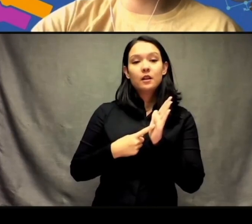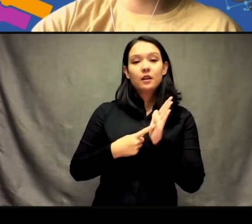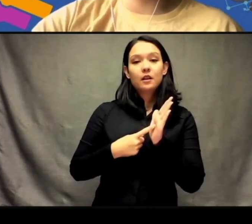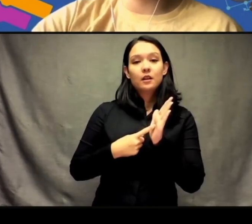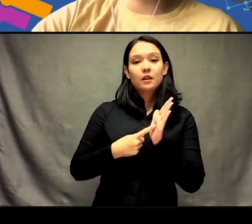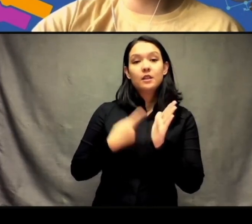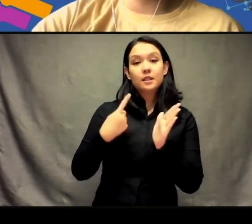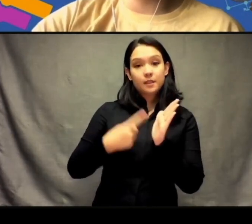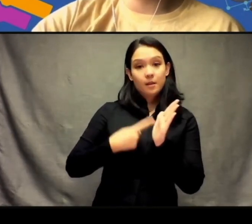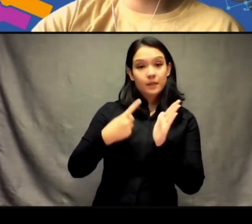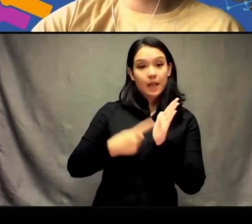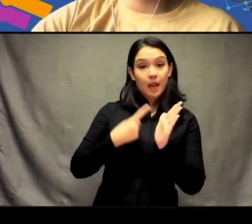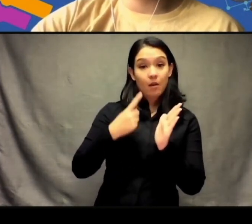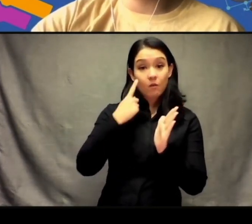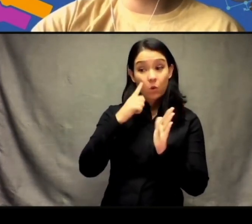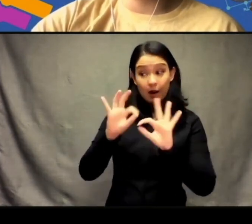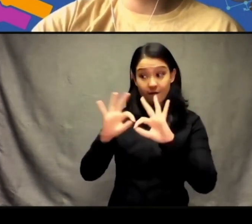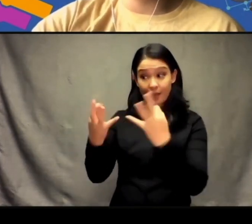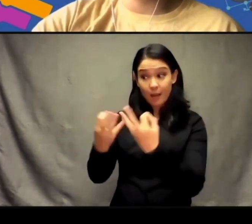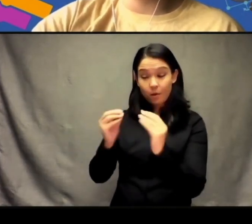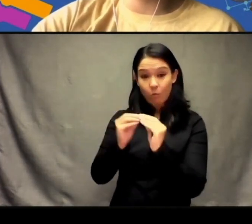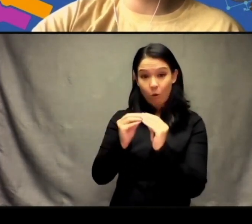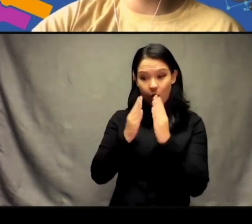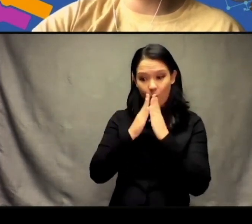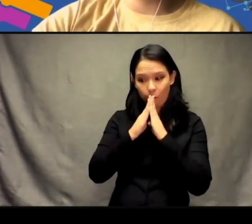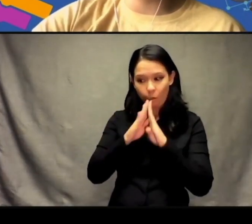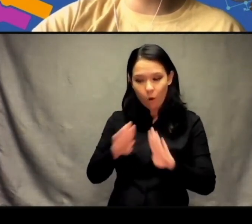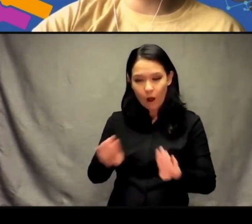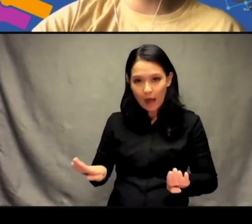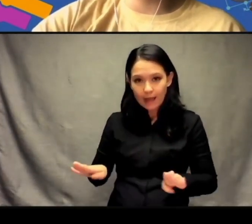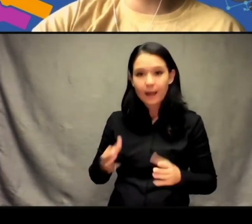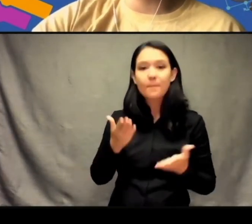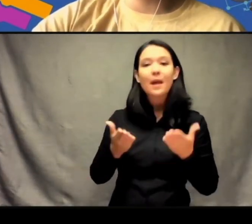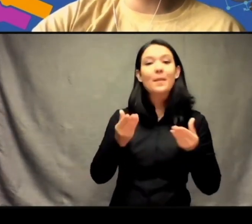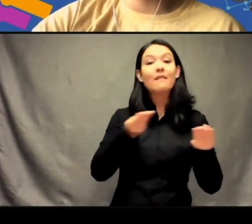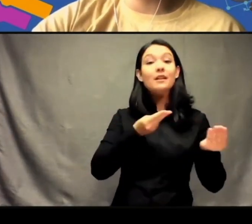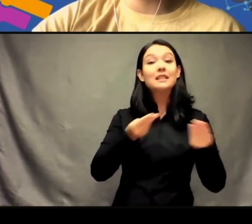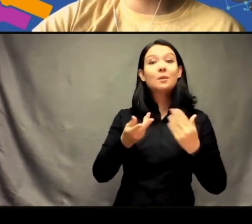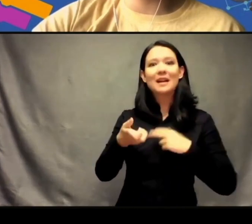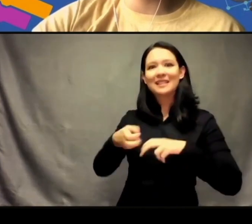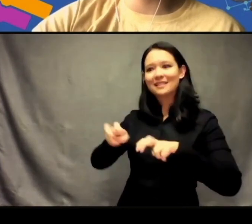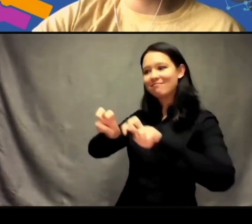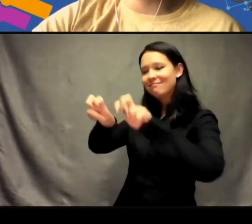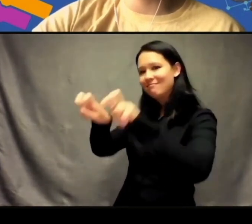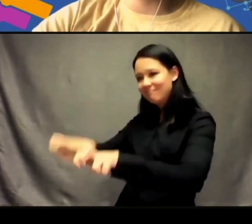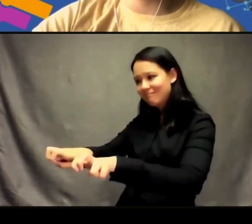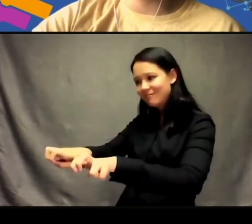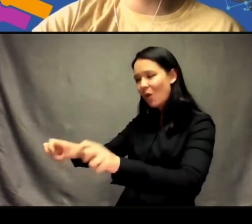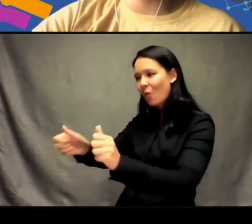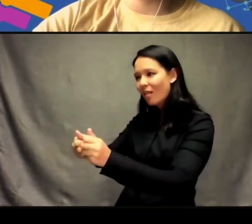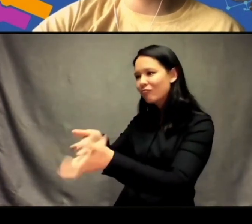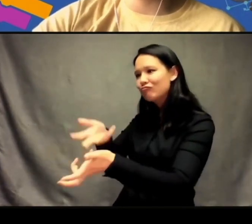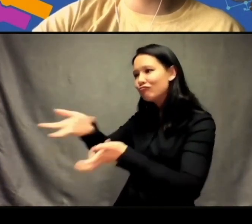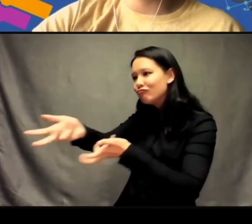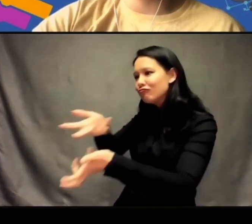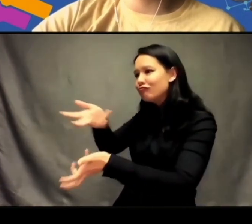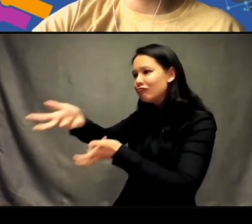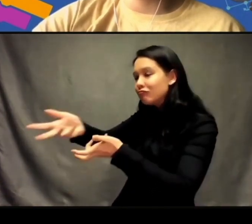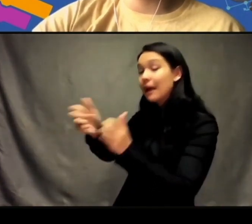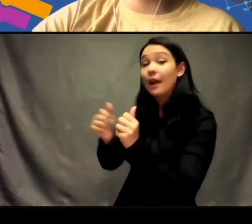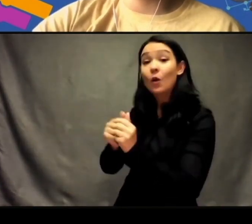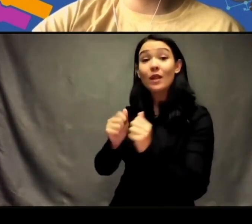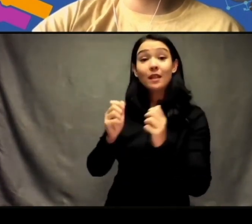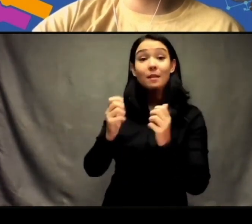for quieter families, they might need facilitators that sit with them. For families that are really dynamic and